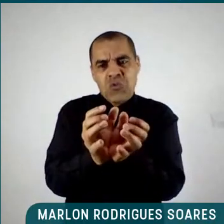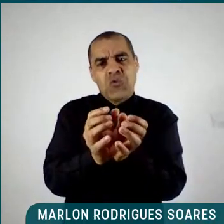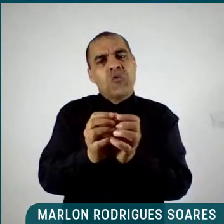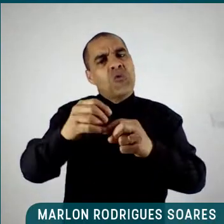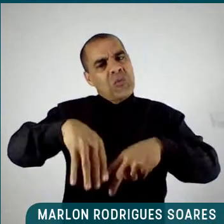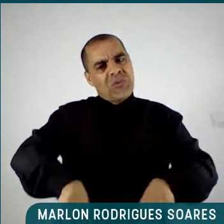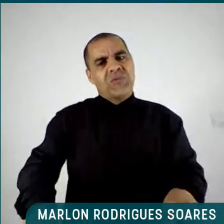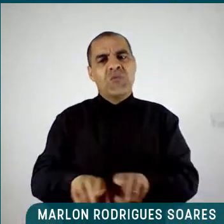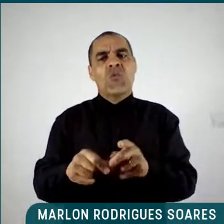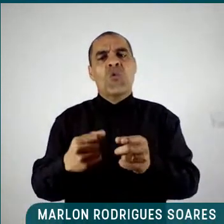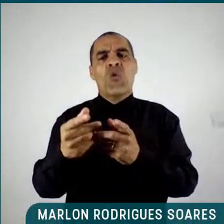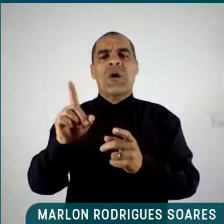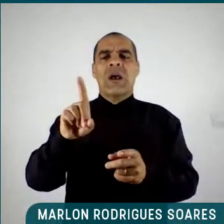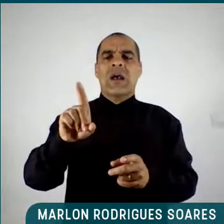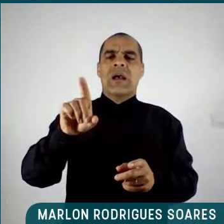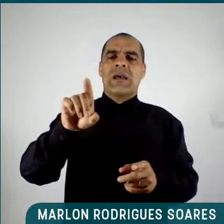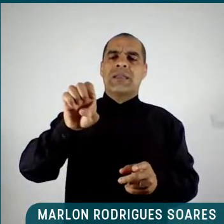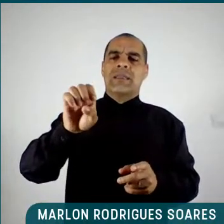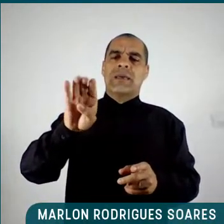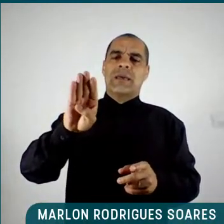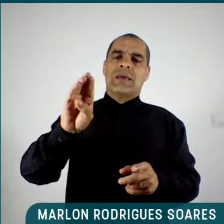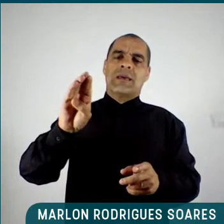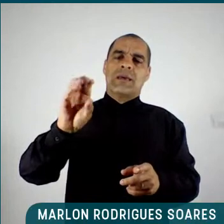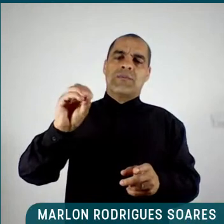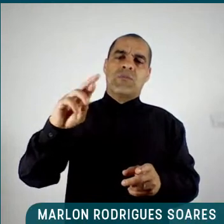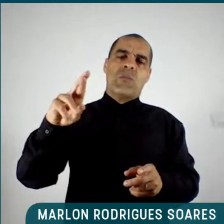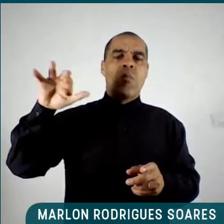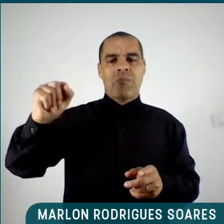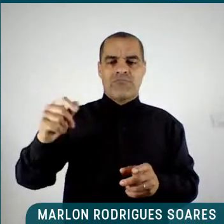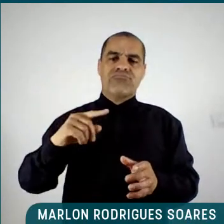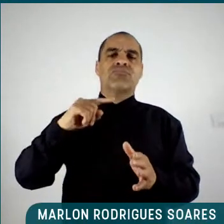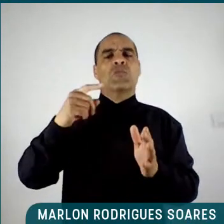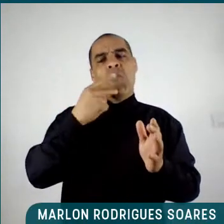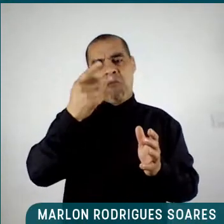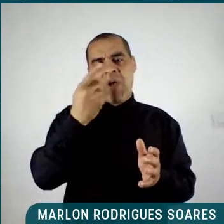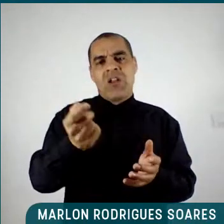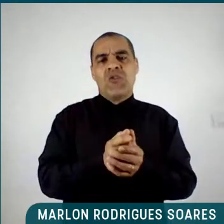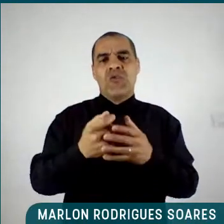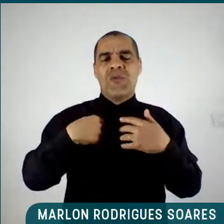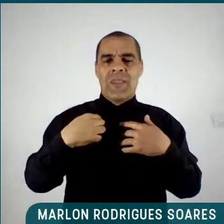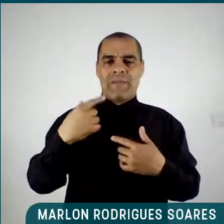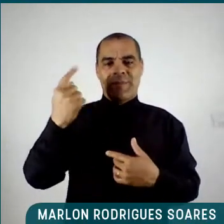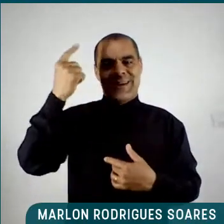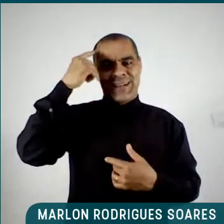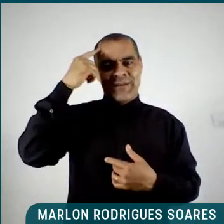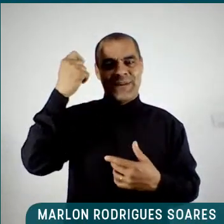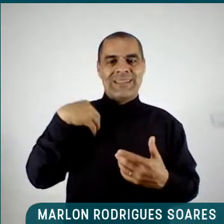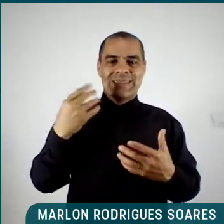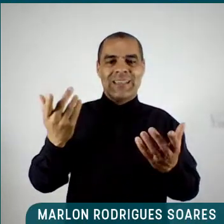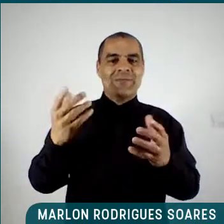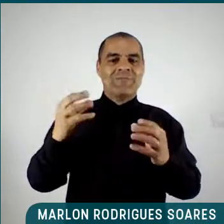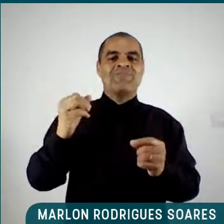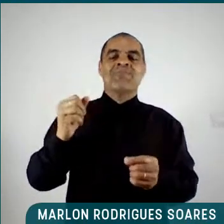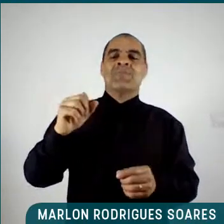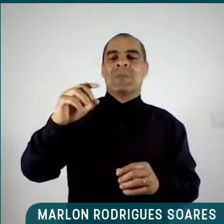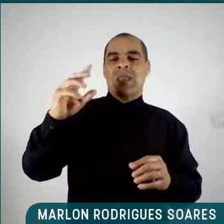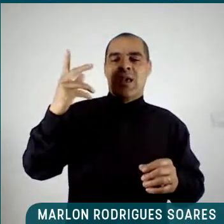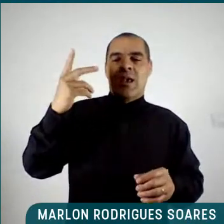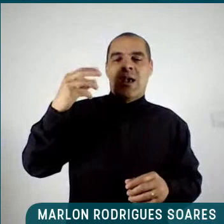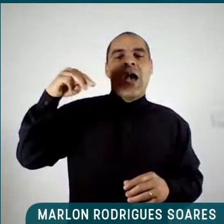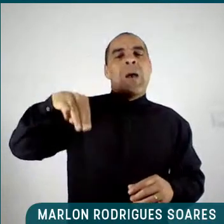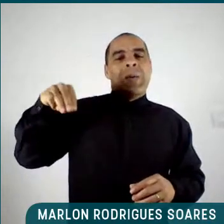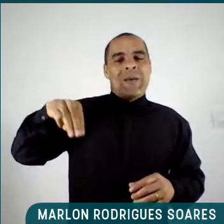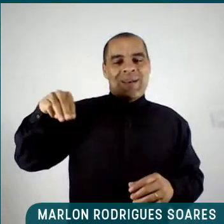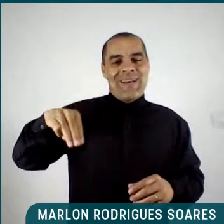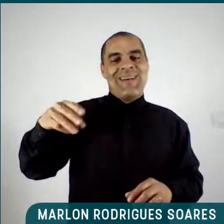pontuou, então, assim, as it was mentioned by na Deborah. minha cabeça So veio it is related to that. aula de matemática, né, vários círculozinhos You have to